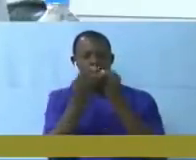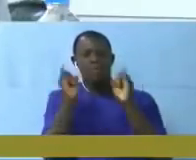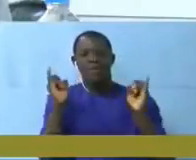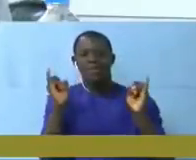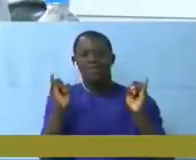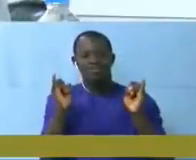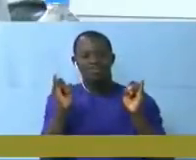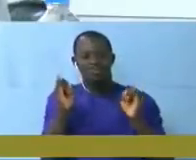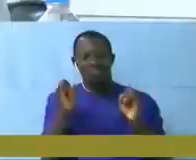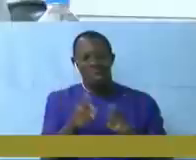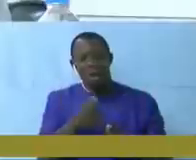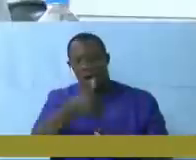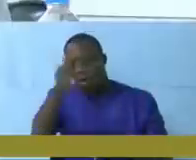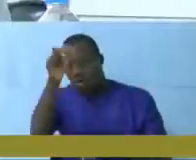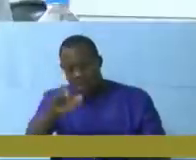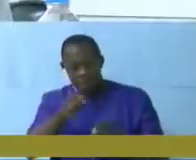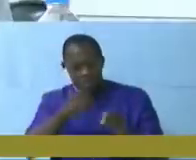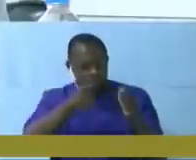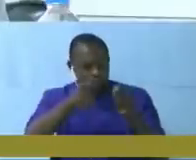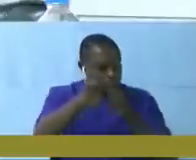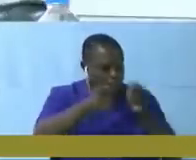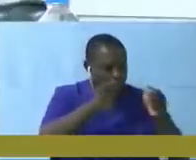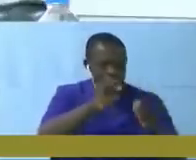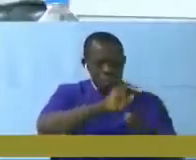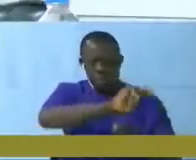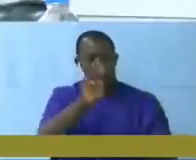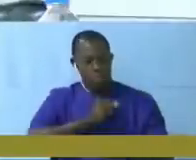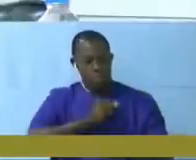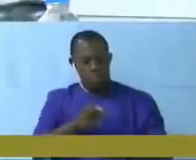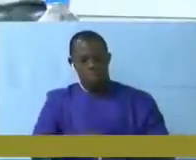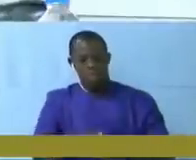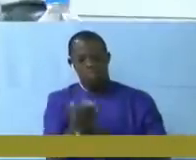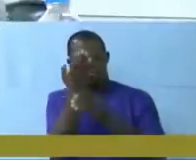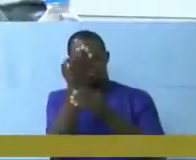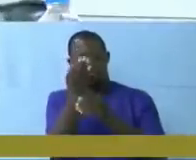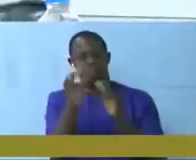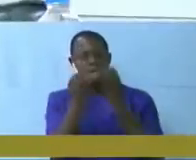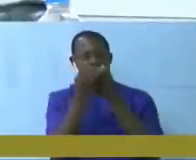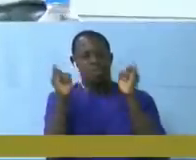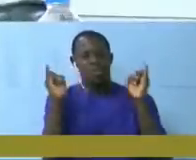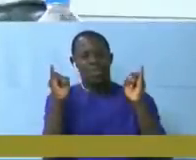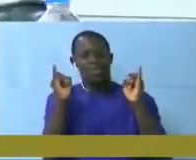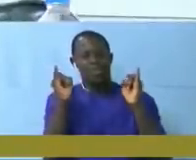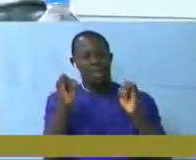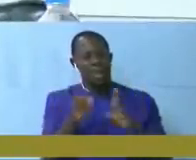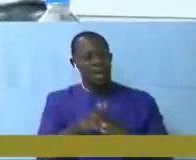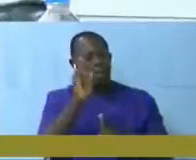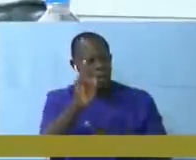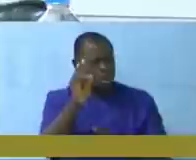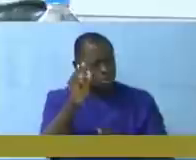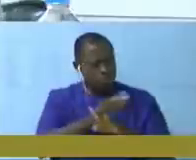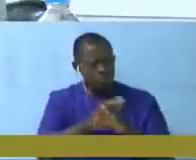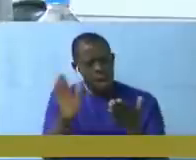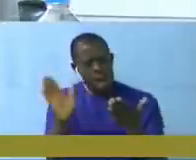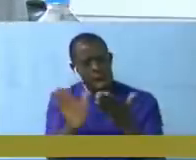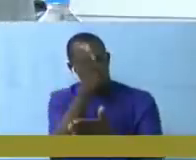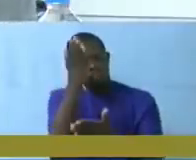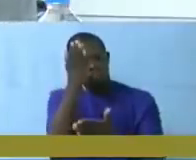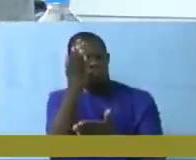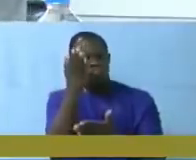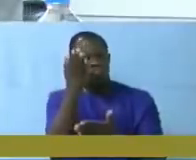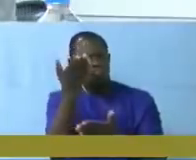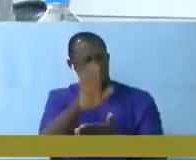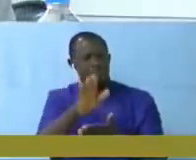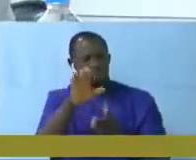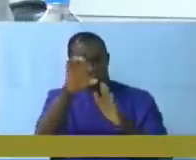control of anyone. That was in the draft, but that too got removed. Ci misal yi nga xamne ni mom la bëgg continuer rek lu aju ci wali